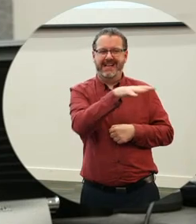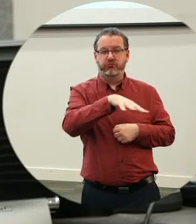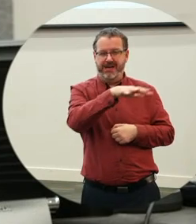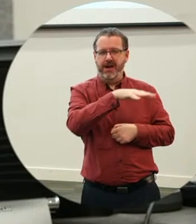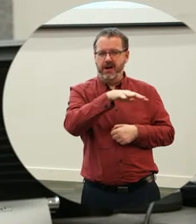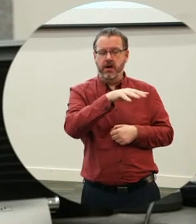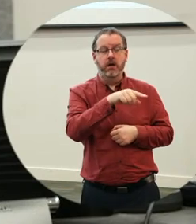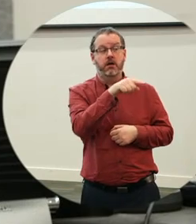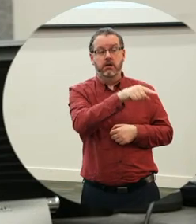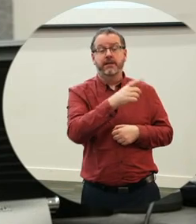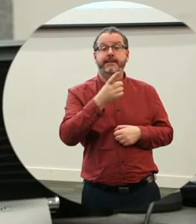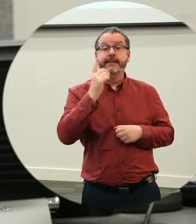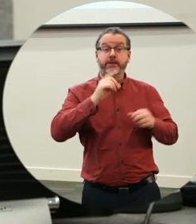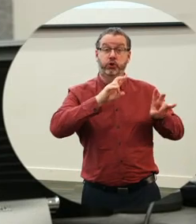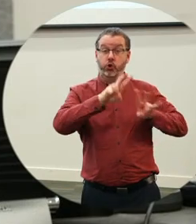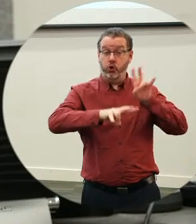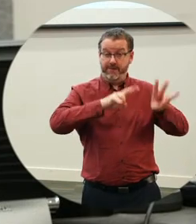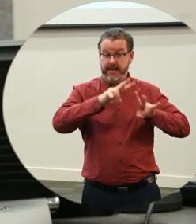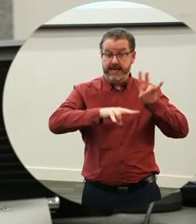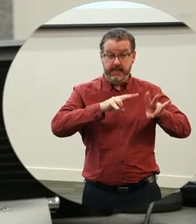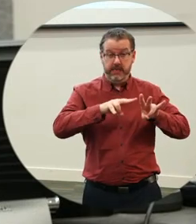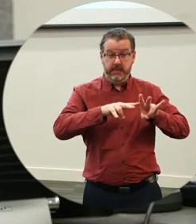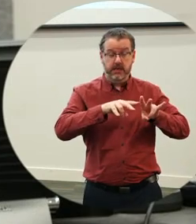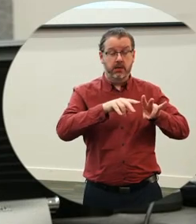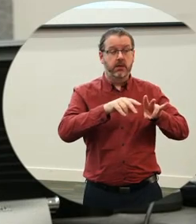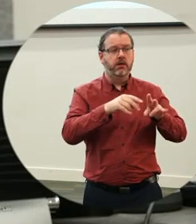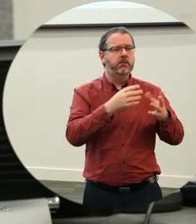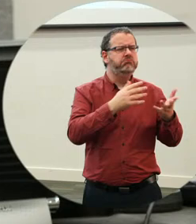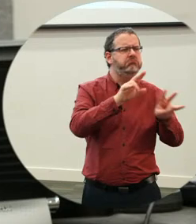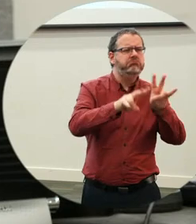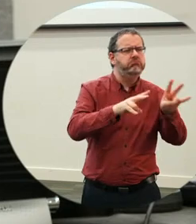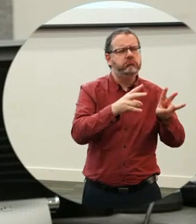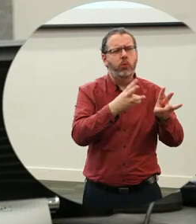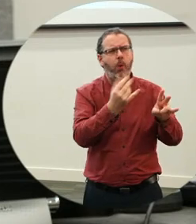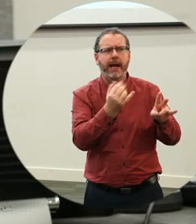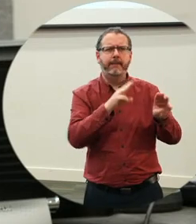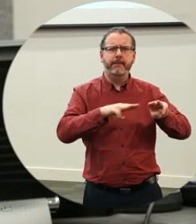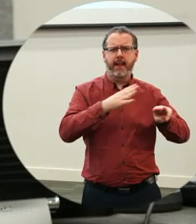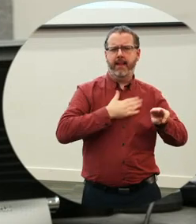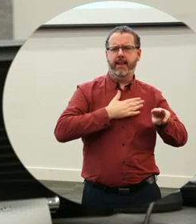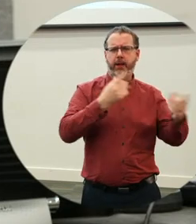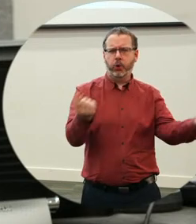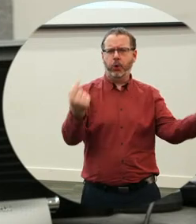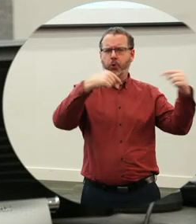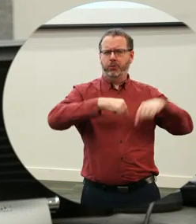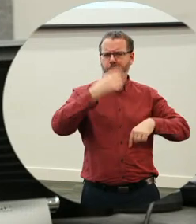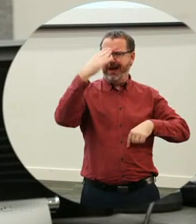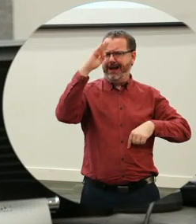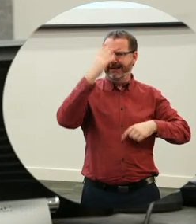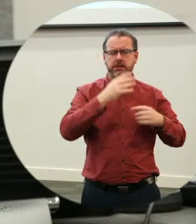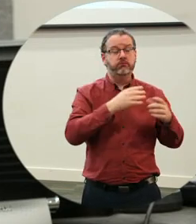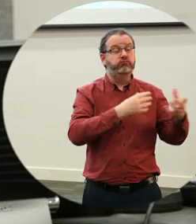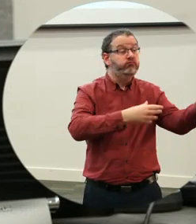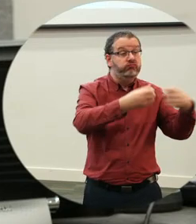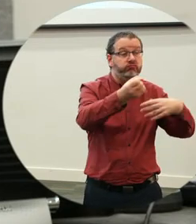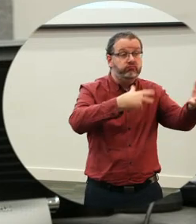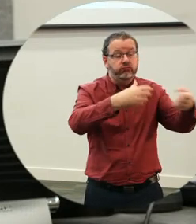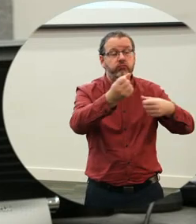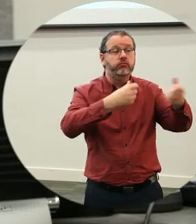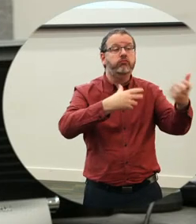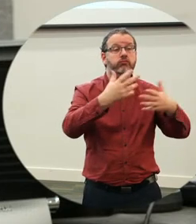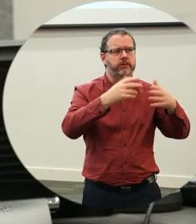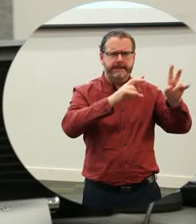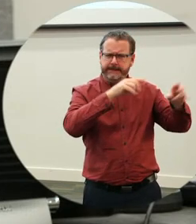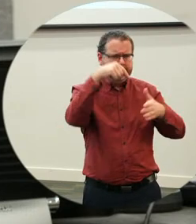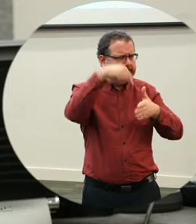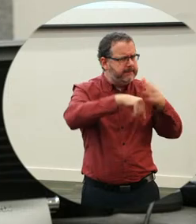of why people like to come to Ireland. One of the reasons in there, they probed them very deeply,